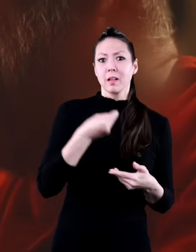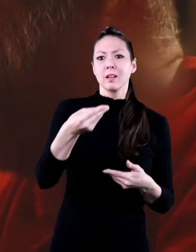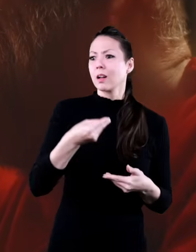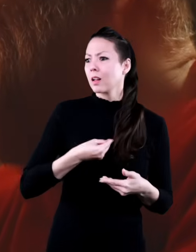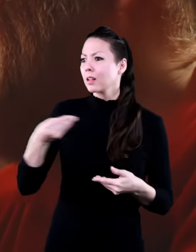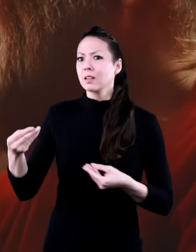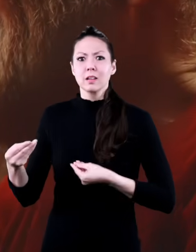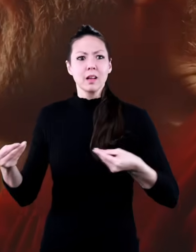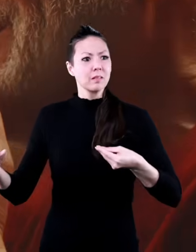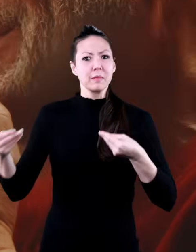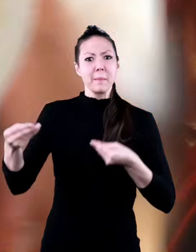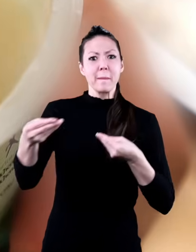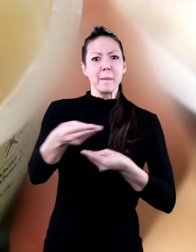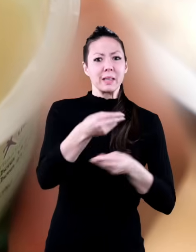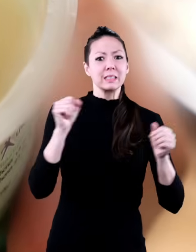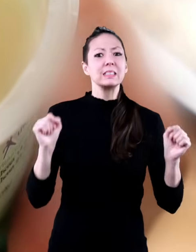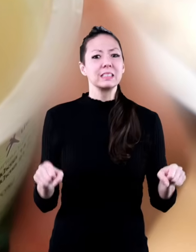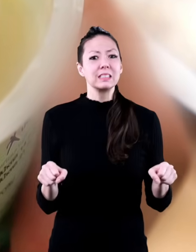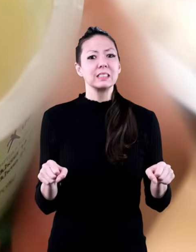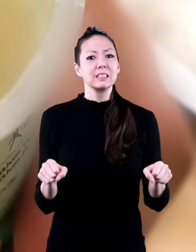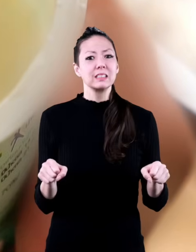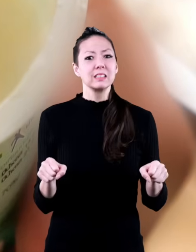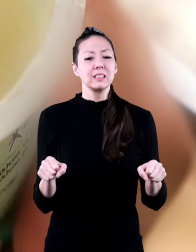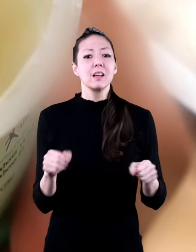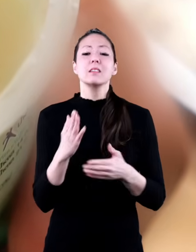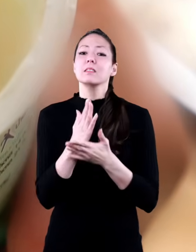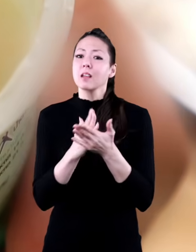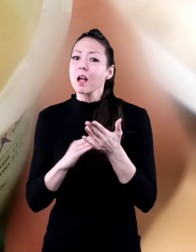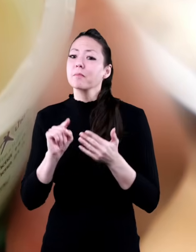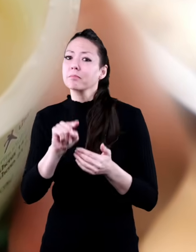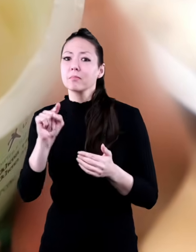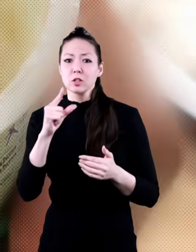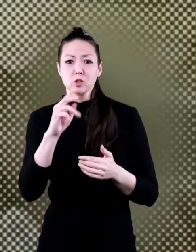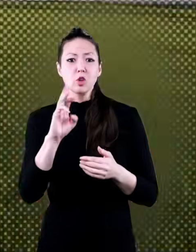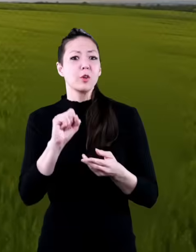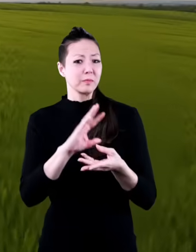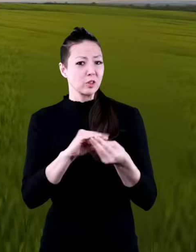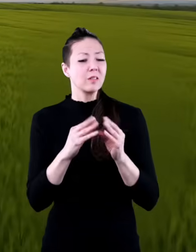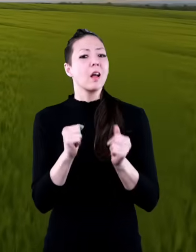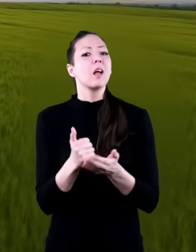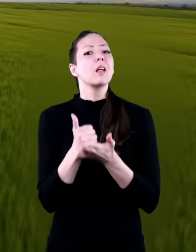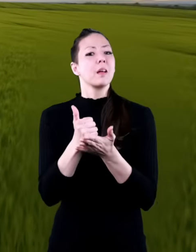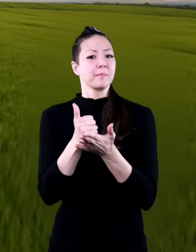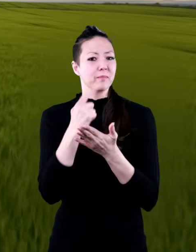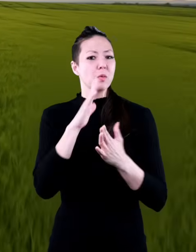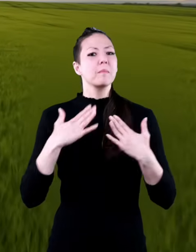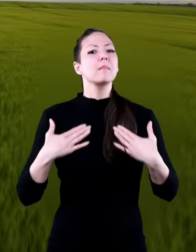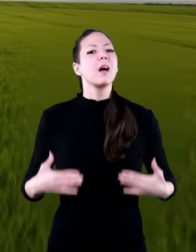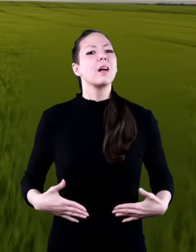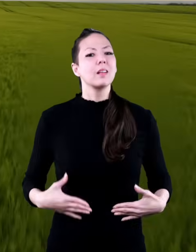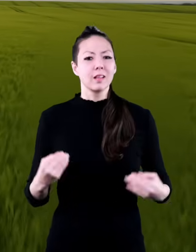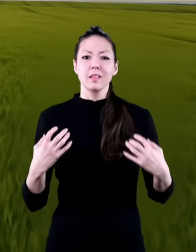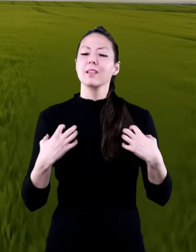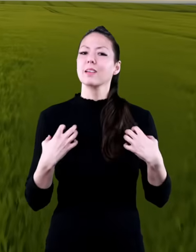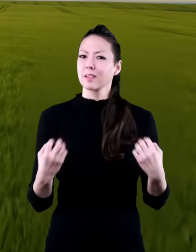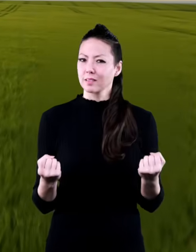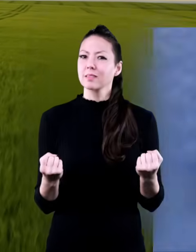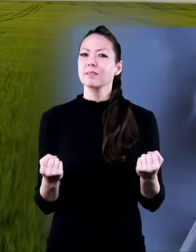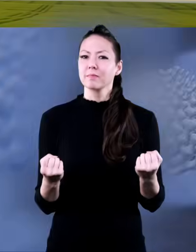person to person but other germs can actually be helpful to your body and to your health